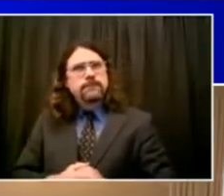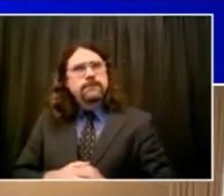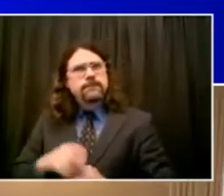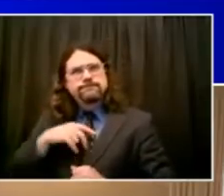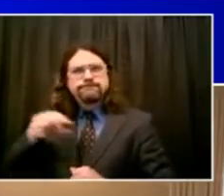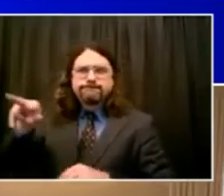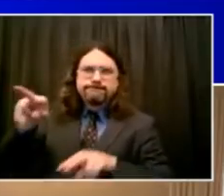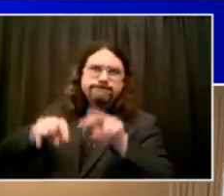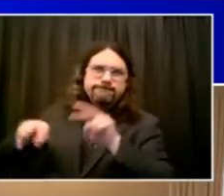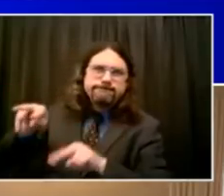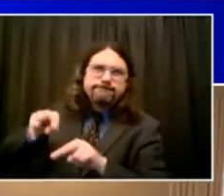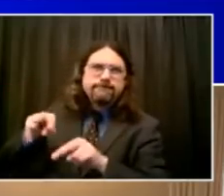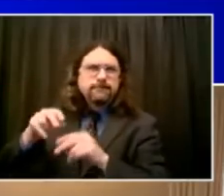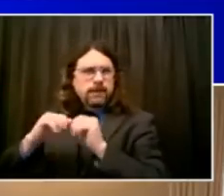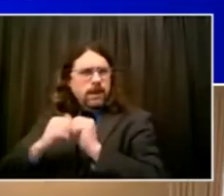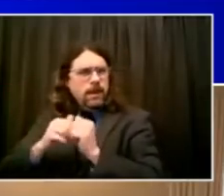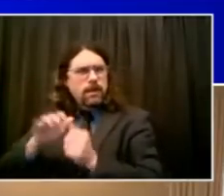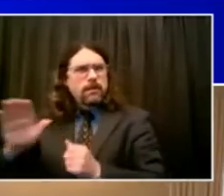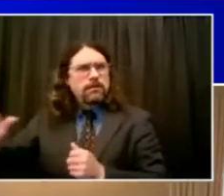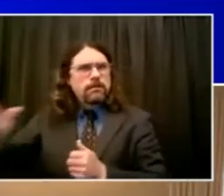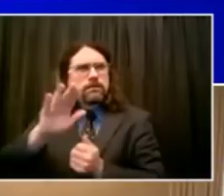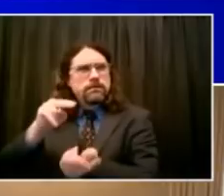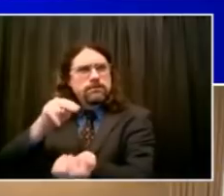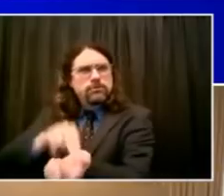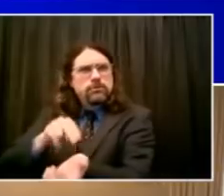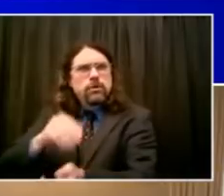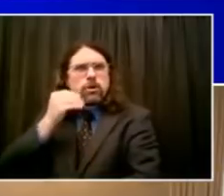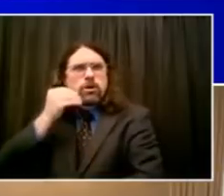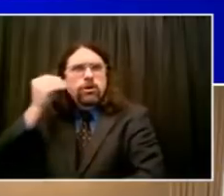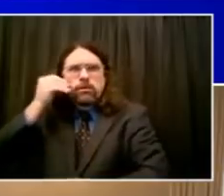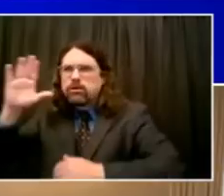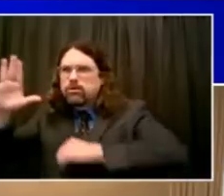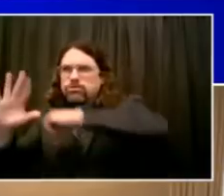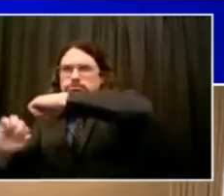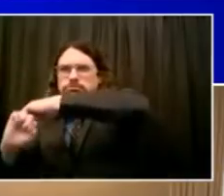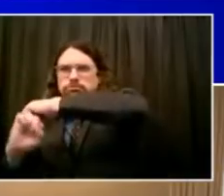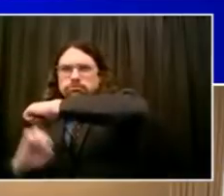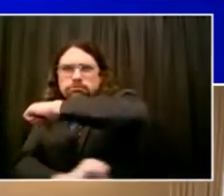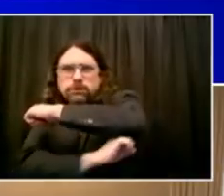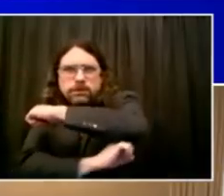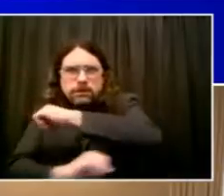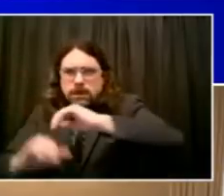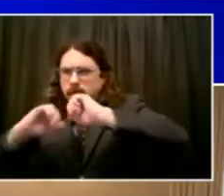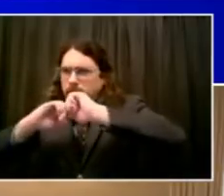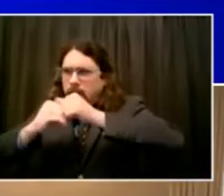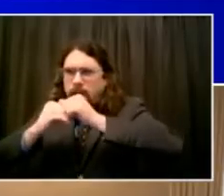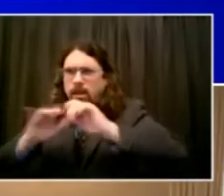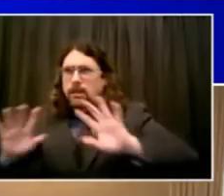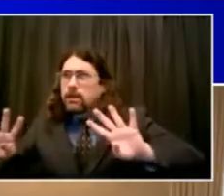And I think a lot of tough questions are being asked and should be asked about where we are now and where we want to go in the future.